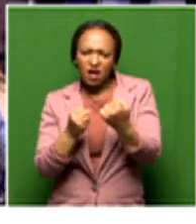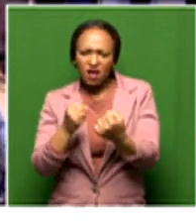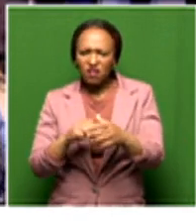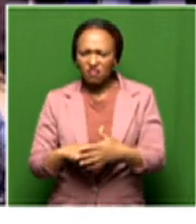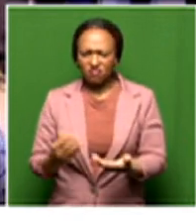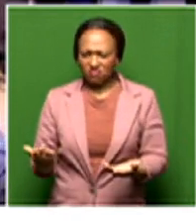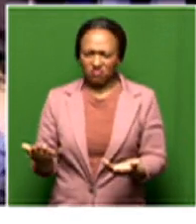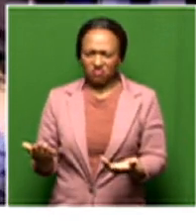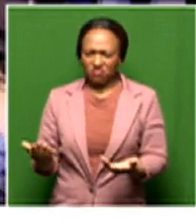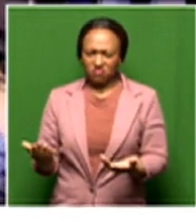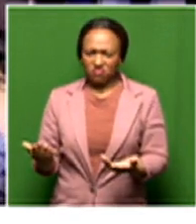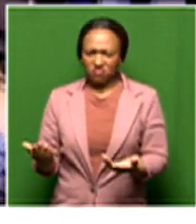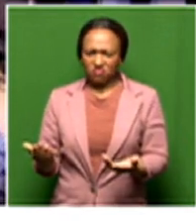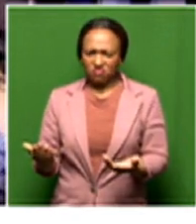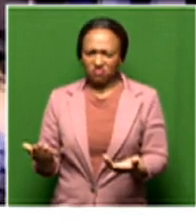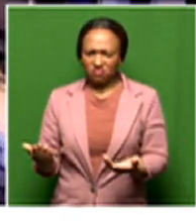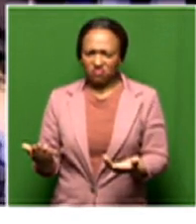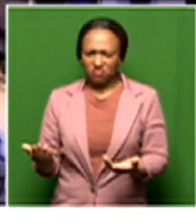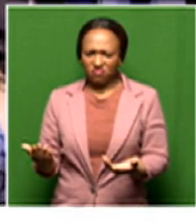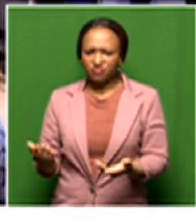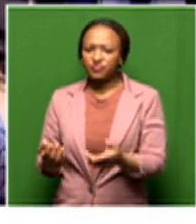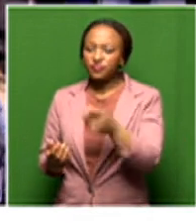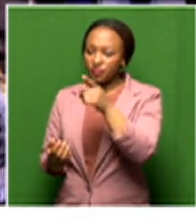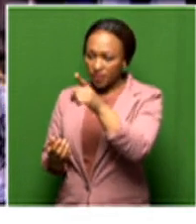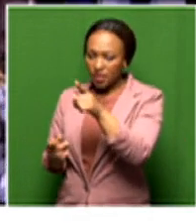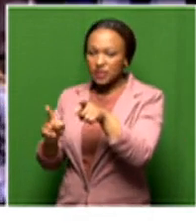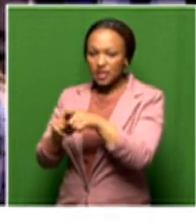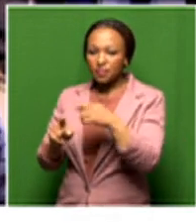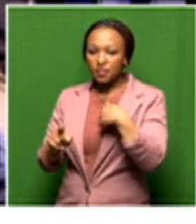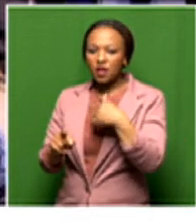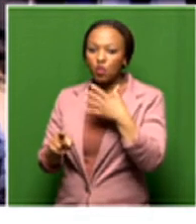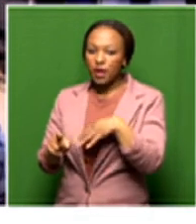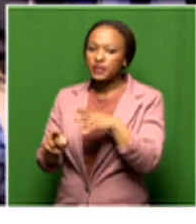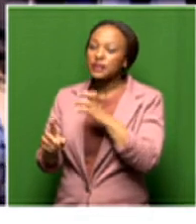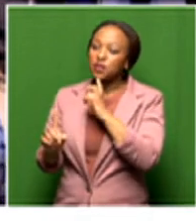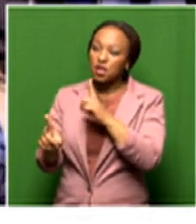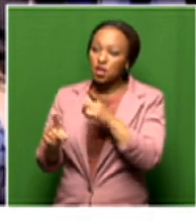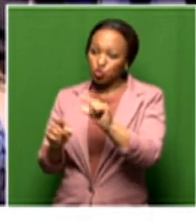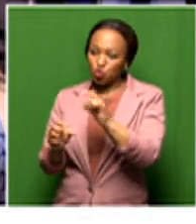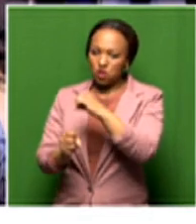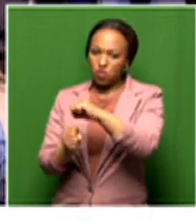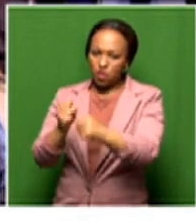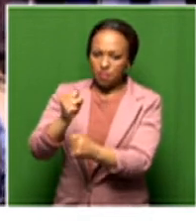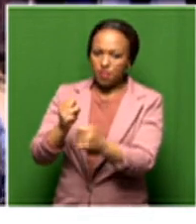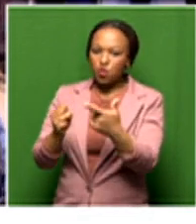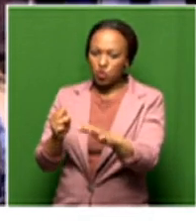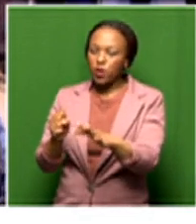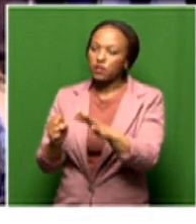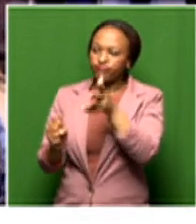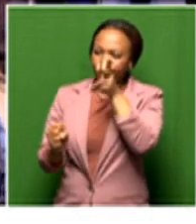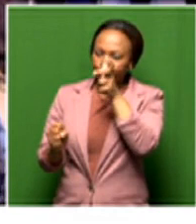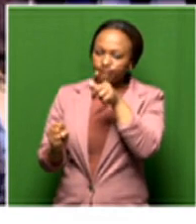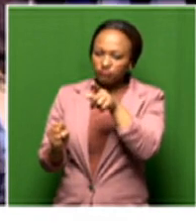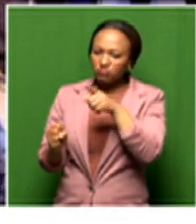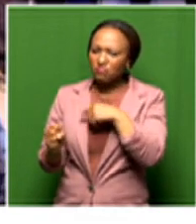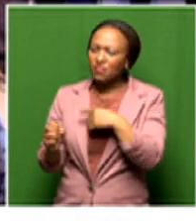purposes. Surely that is, and I also want to put this to you as we wrap, so you can factor this in as well.